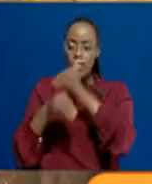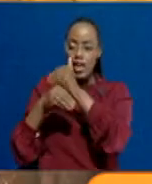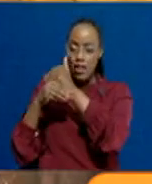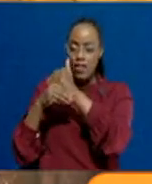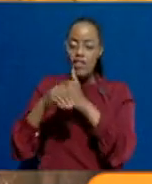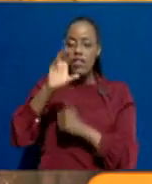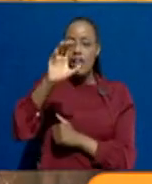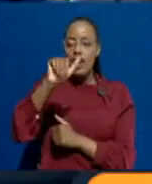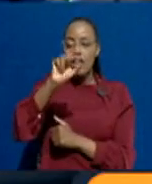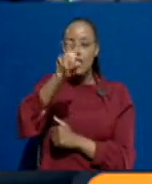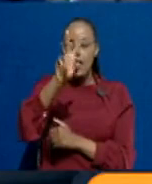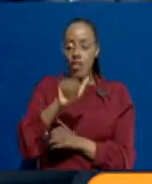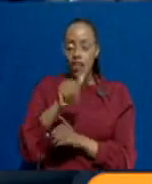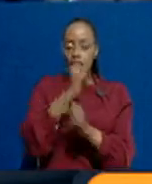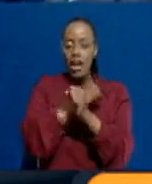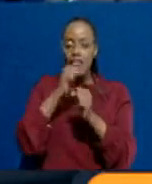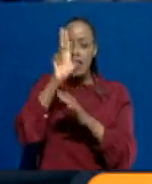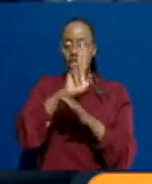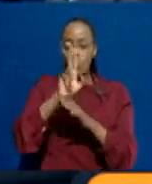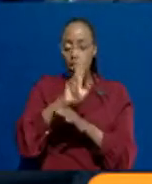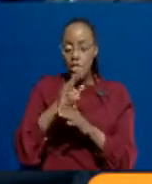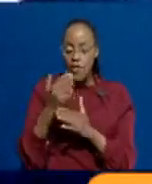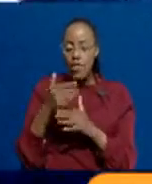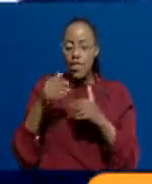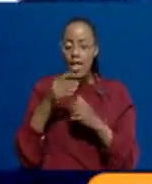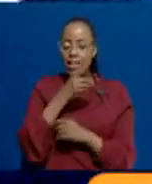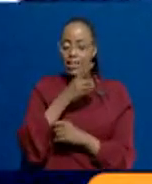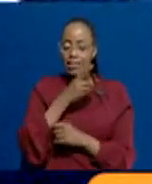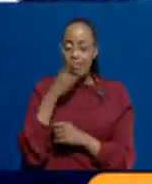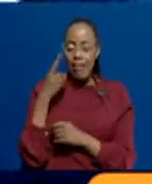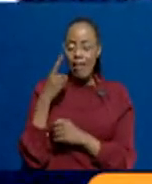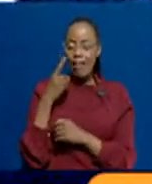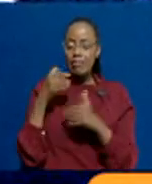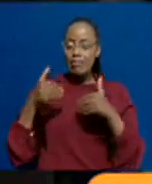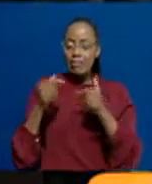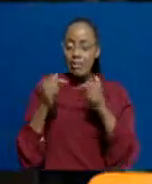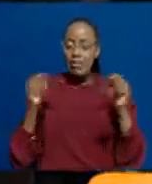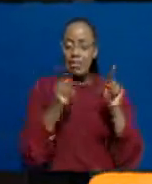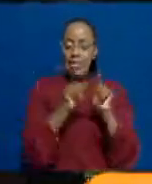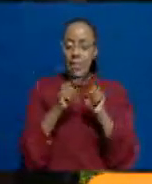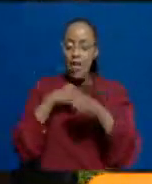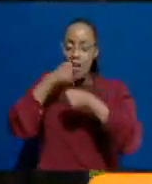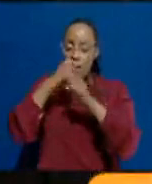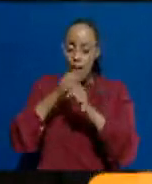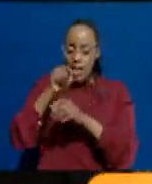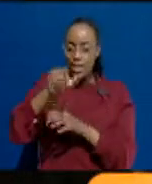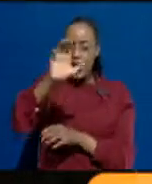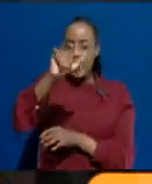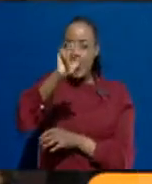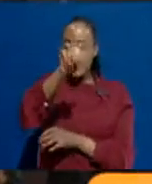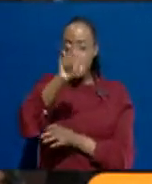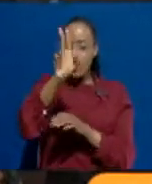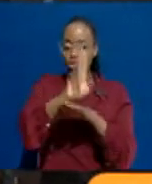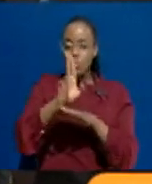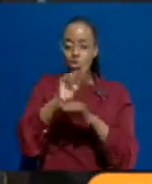country's cassava harvest, such as the use of drought-resistant seeds, the use of technology, as well as making the commodity commercially viable